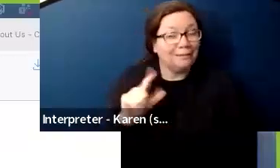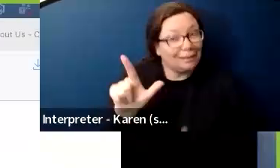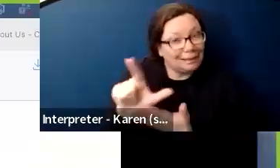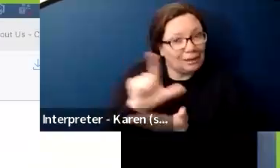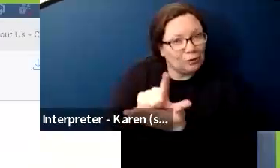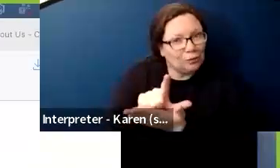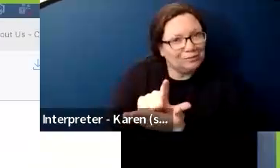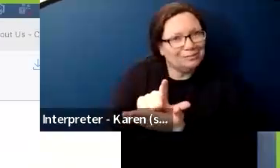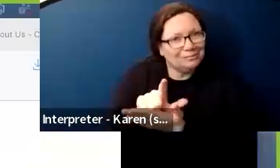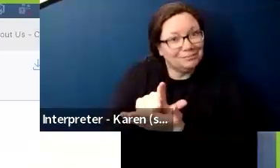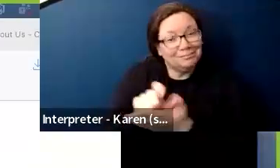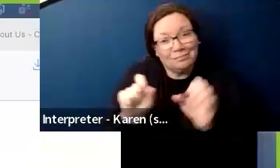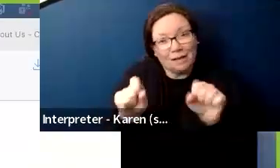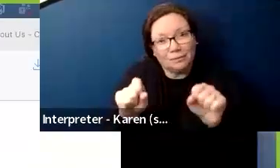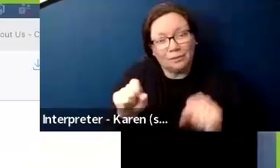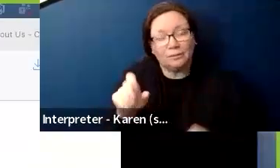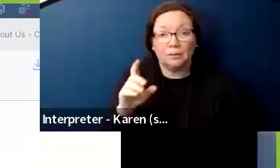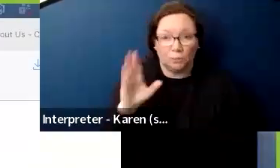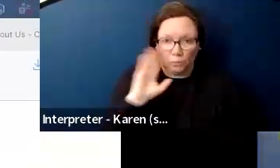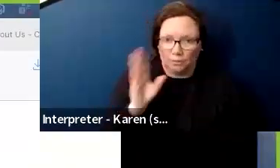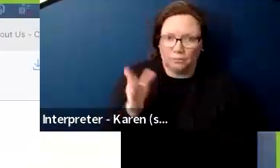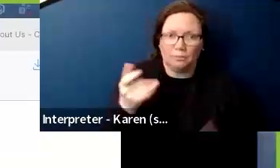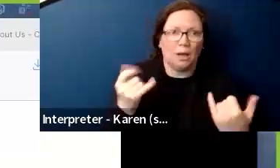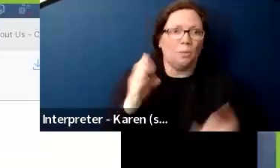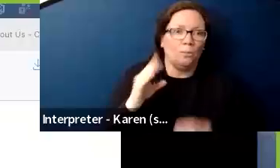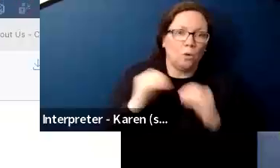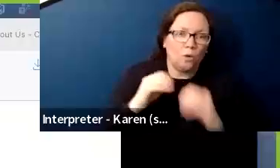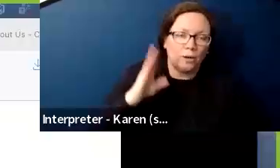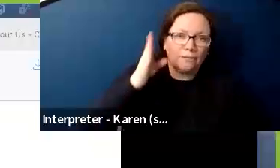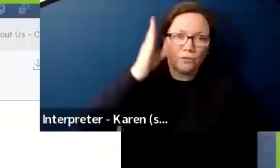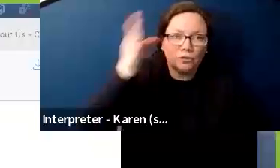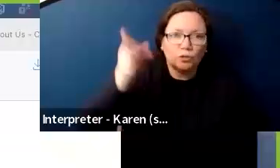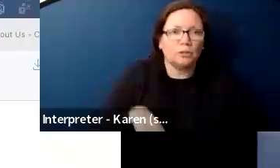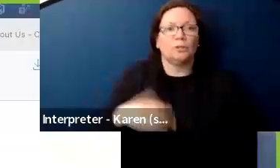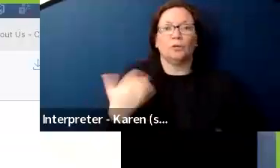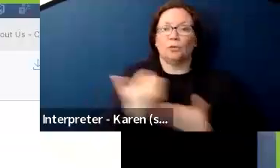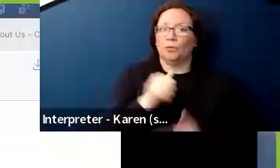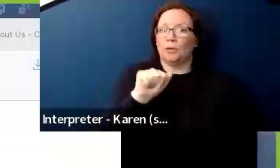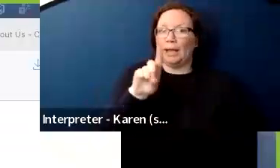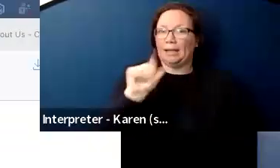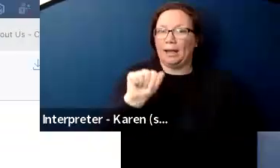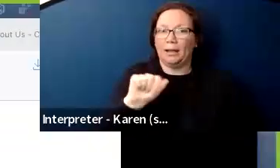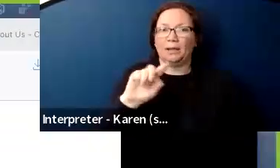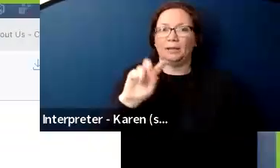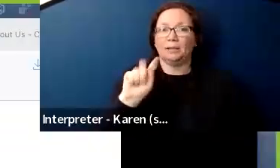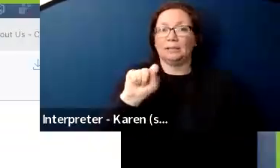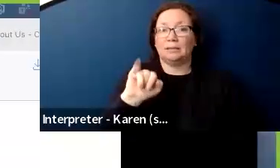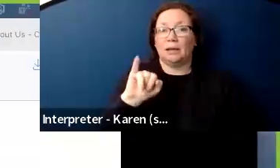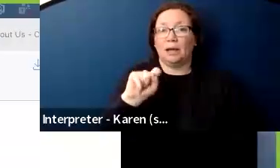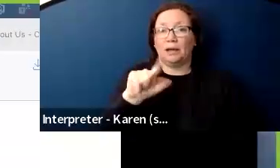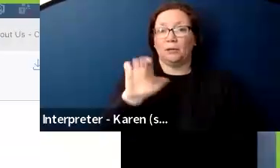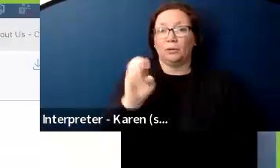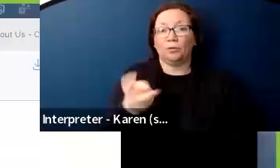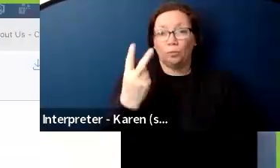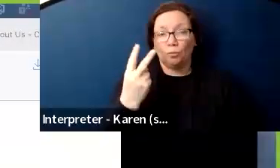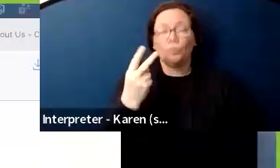exist and will exist more in the future, right? There's new ADA Title II updates coming online at the end of April,